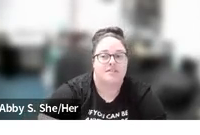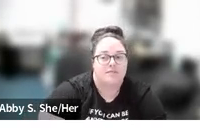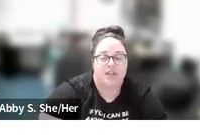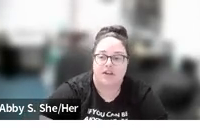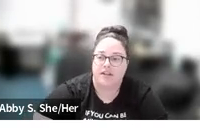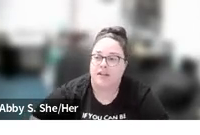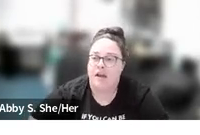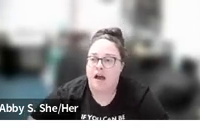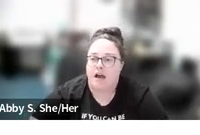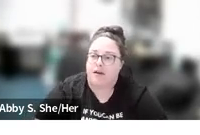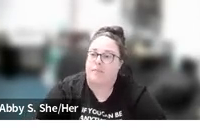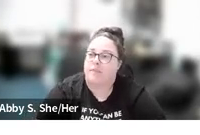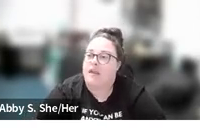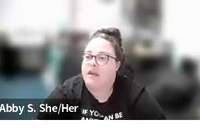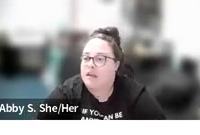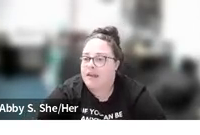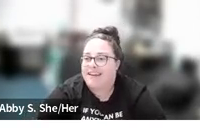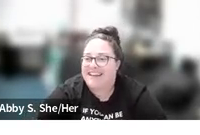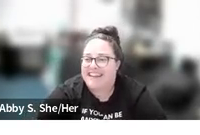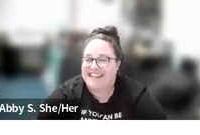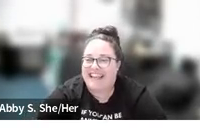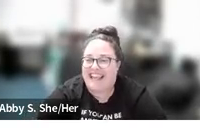which is really good.